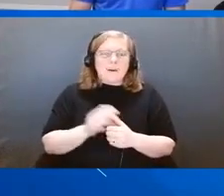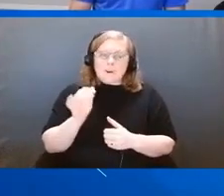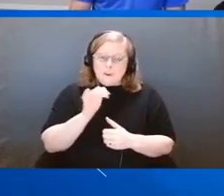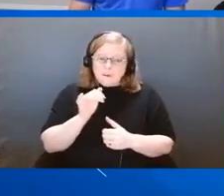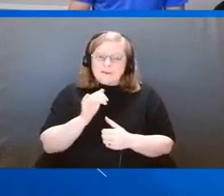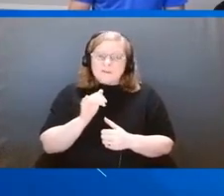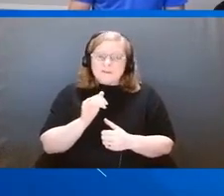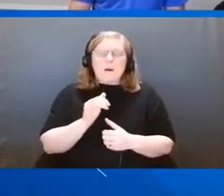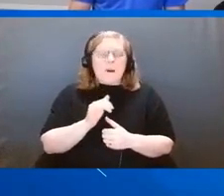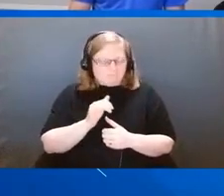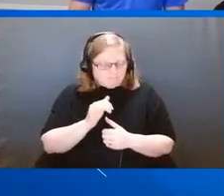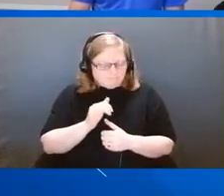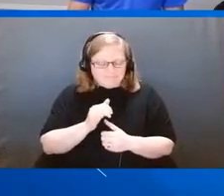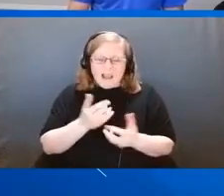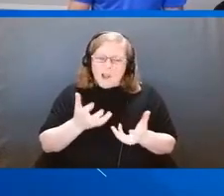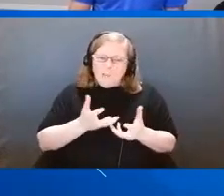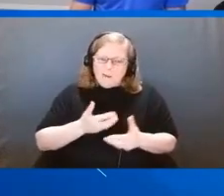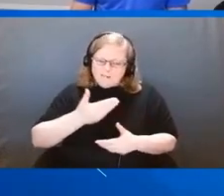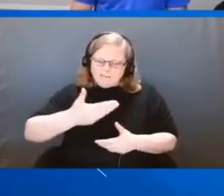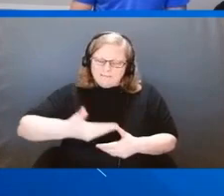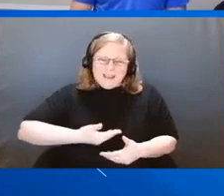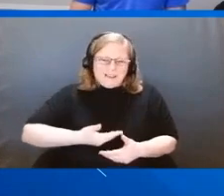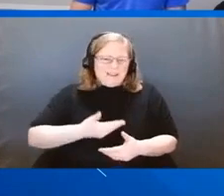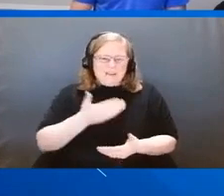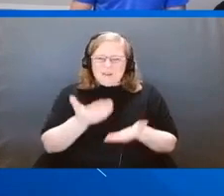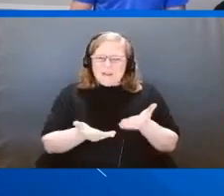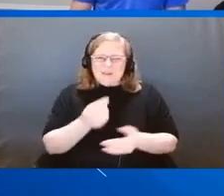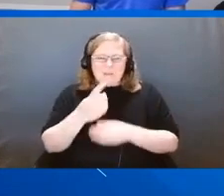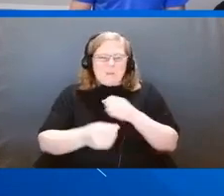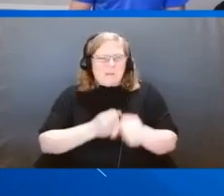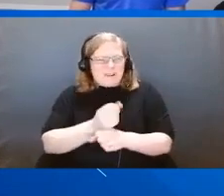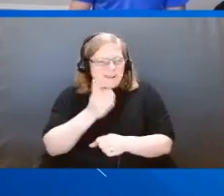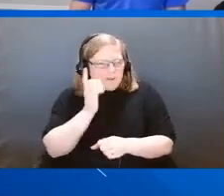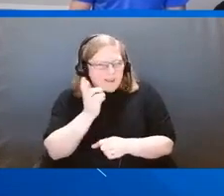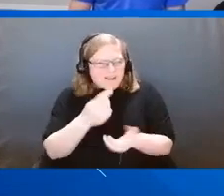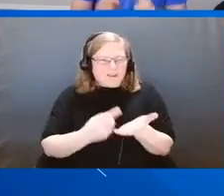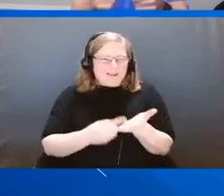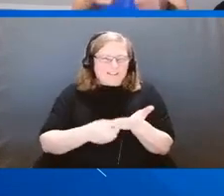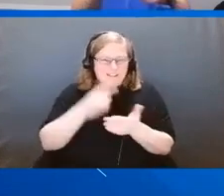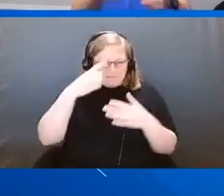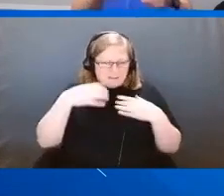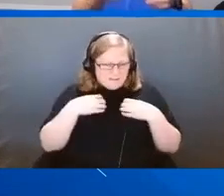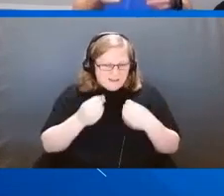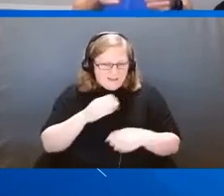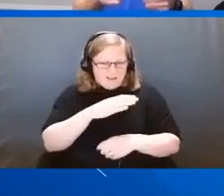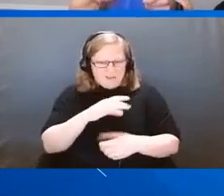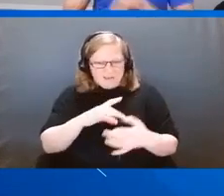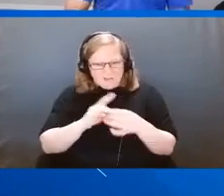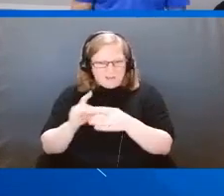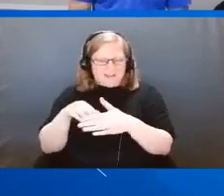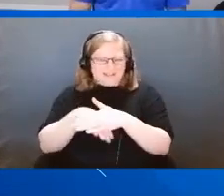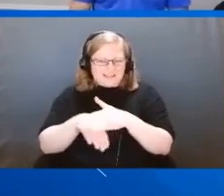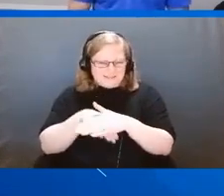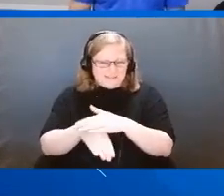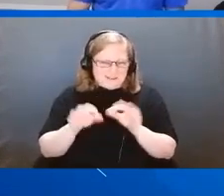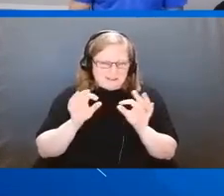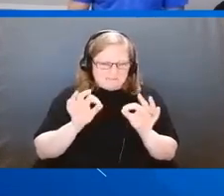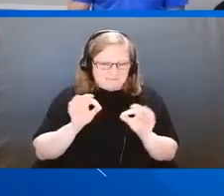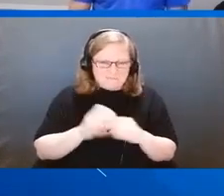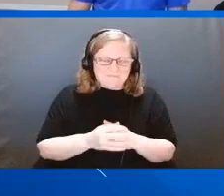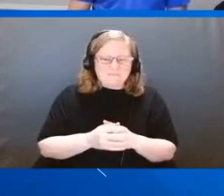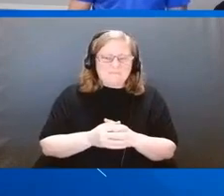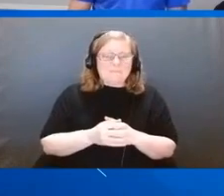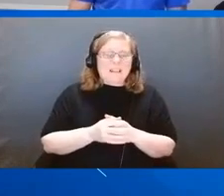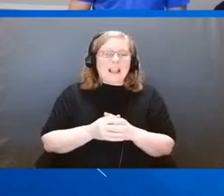to come back in maybe a year and talk more about mental health and accessibility for sure. This concludes